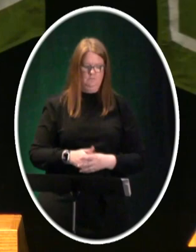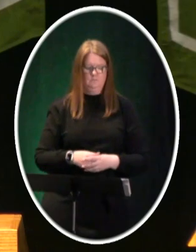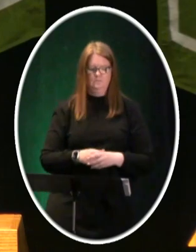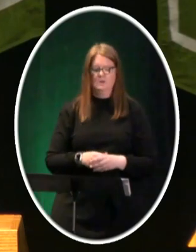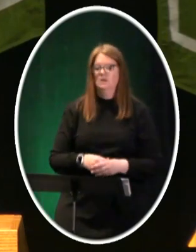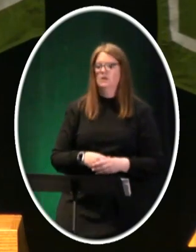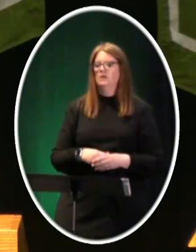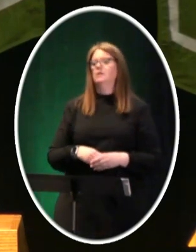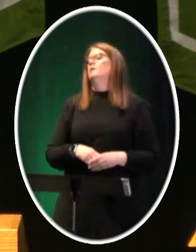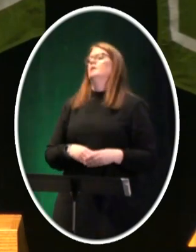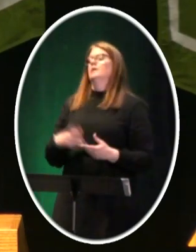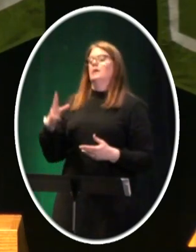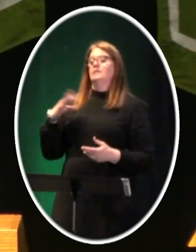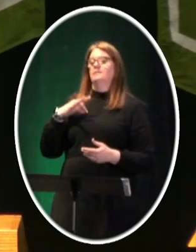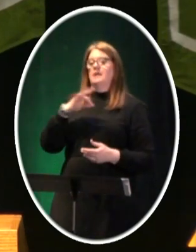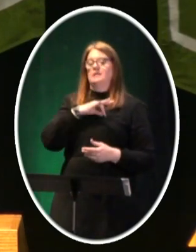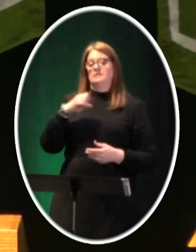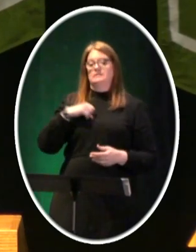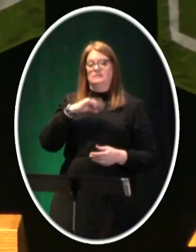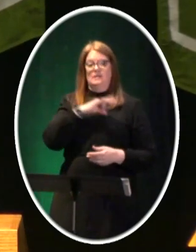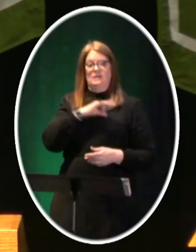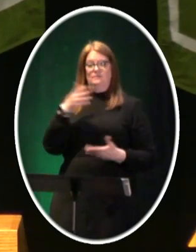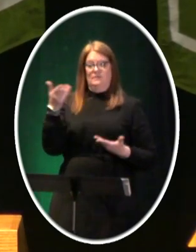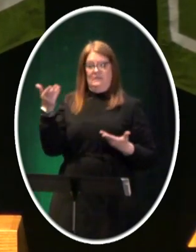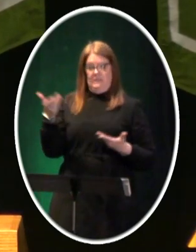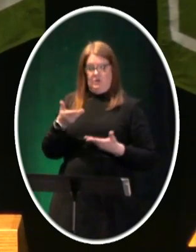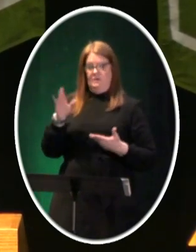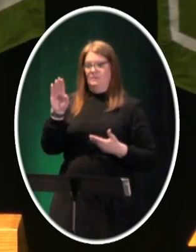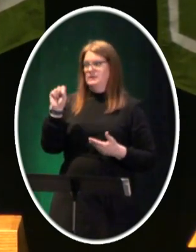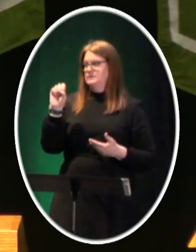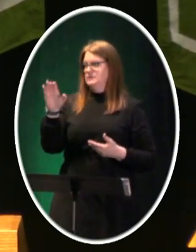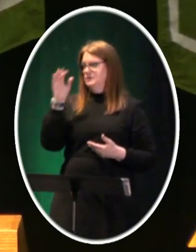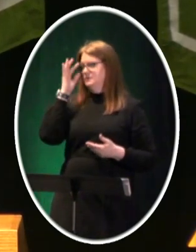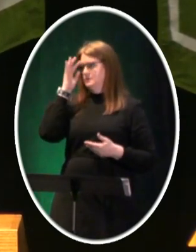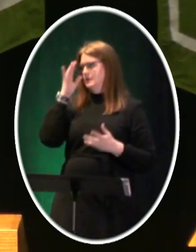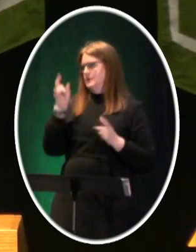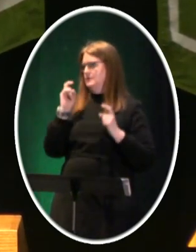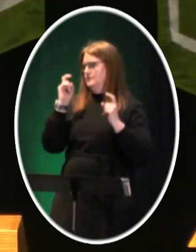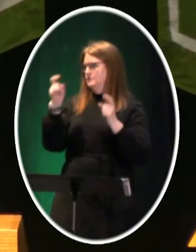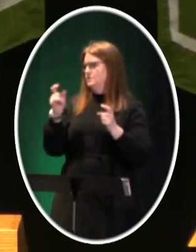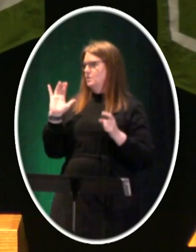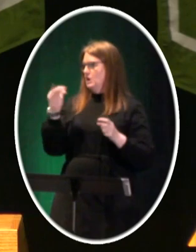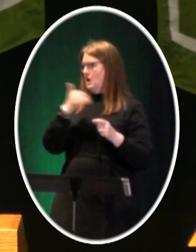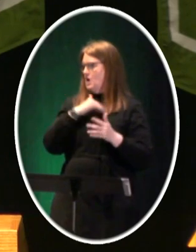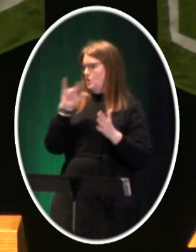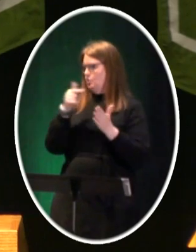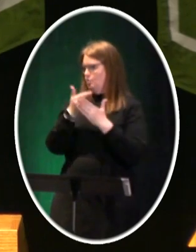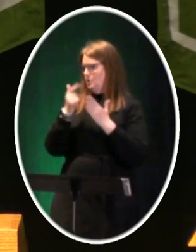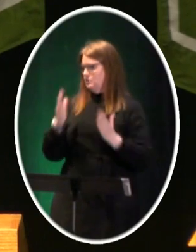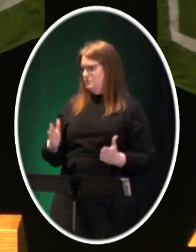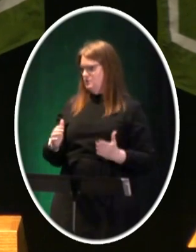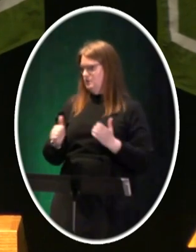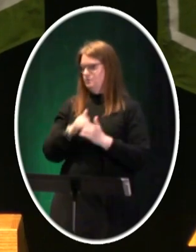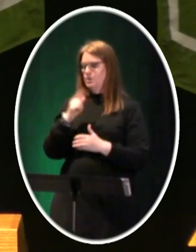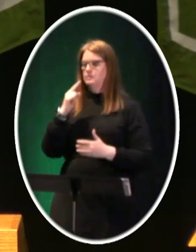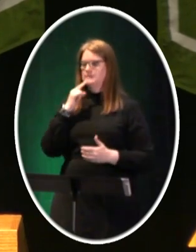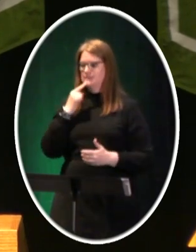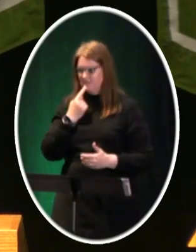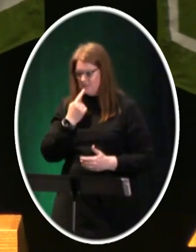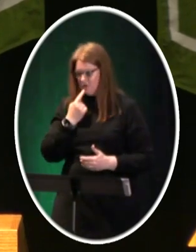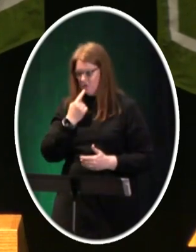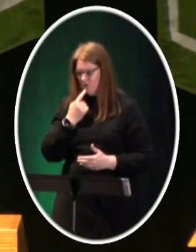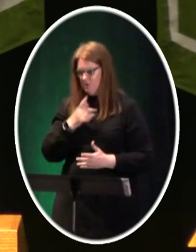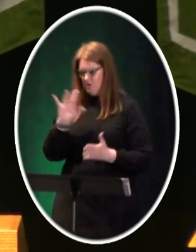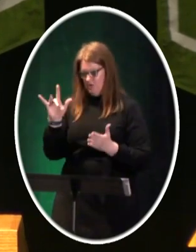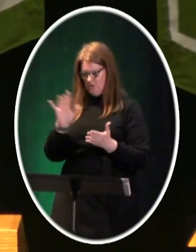On behalf of the faculty and staff of Bismarck State College, I extend to you, our graduates, the most sincere congratulations on